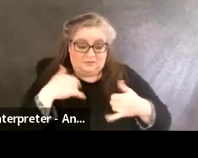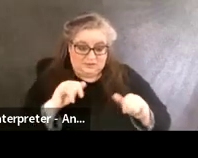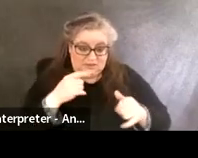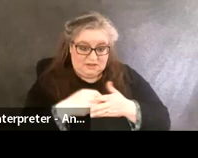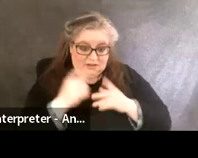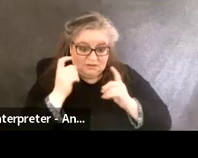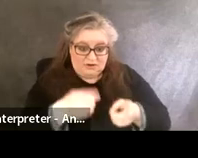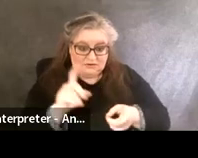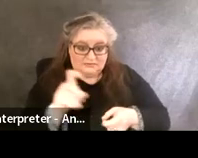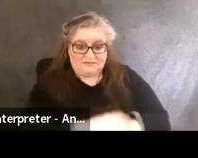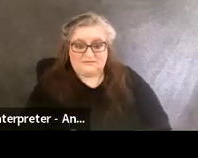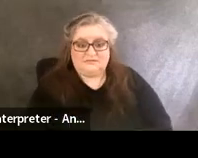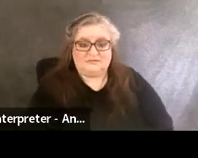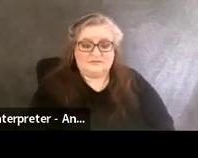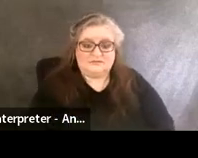front?